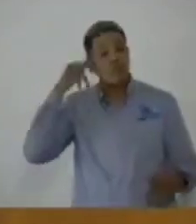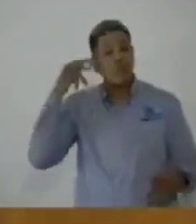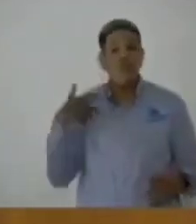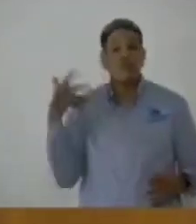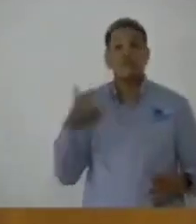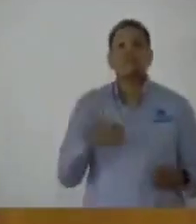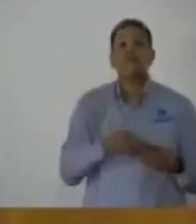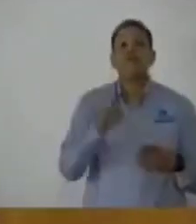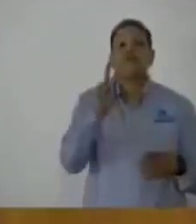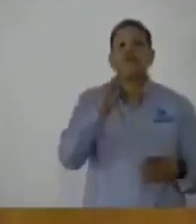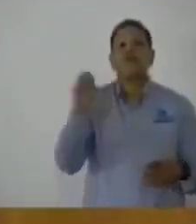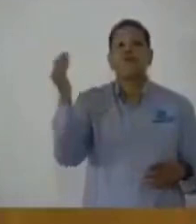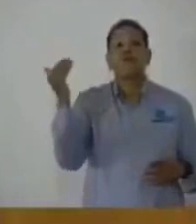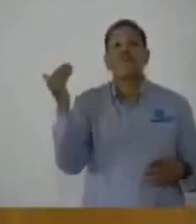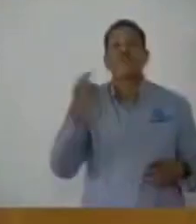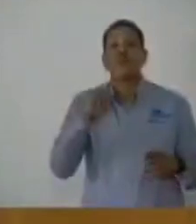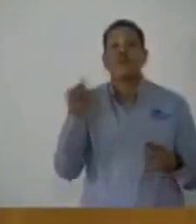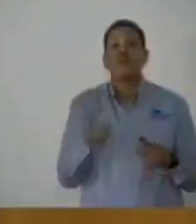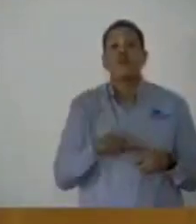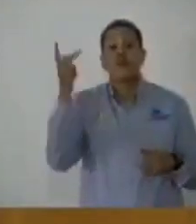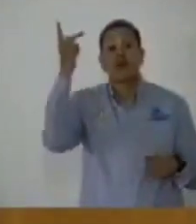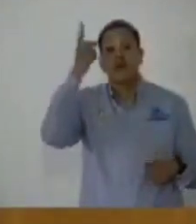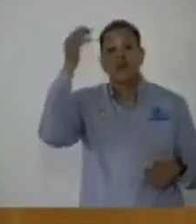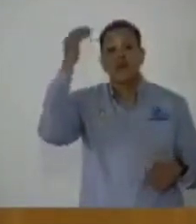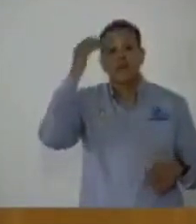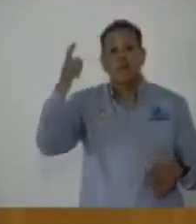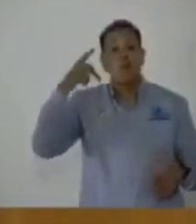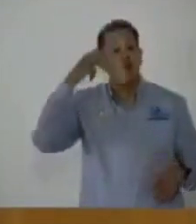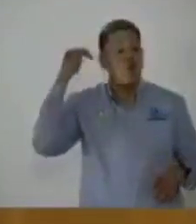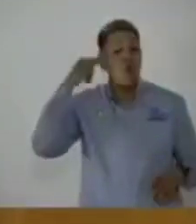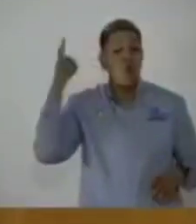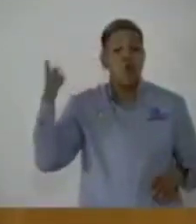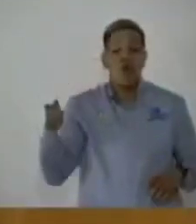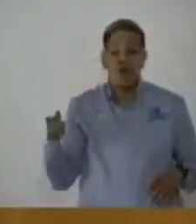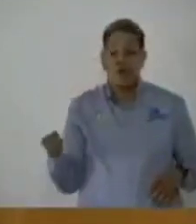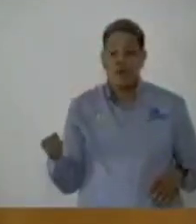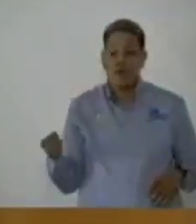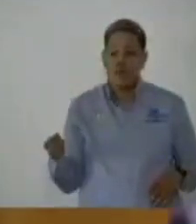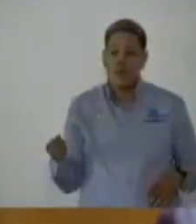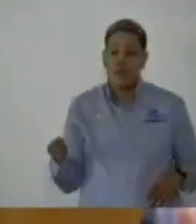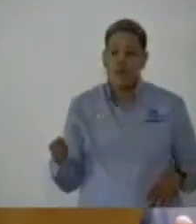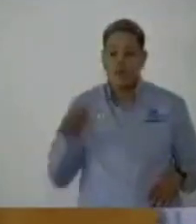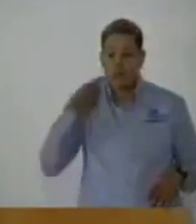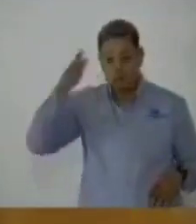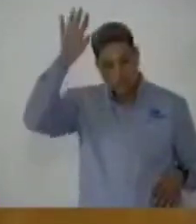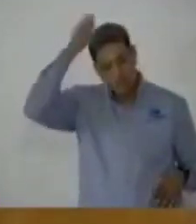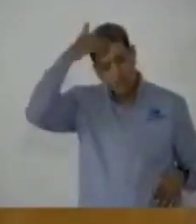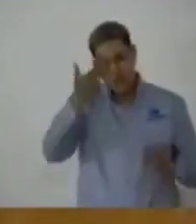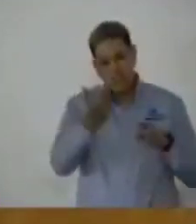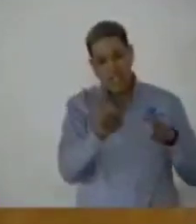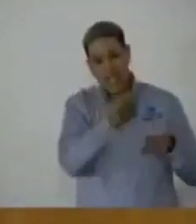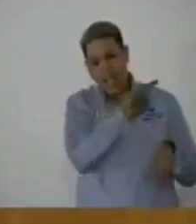2015 when Prime Minister Holness, Well,